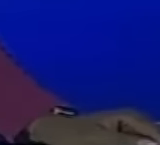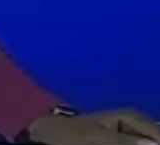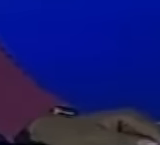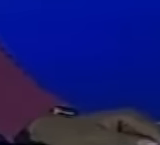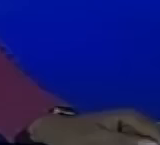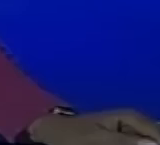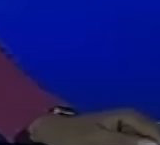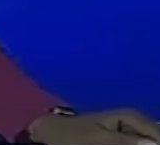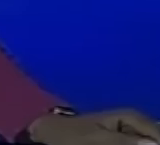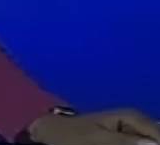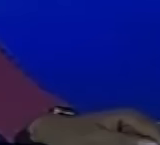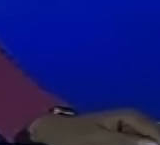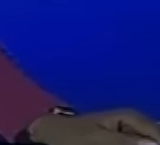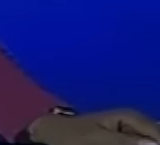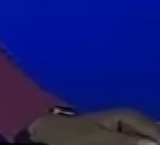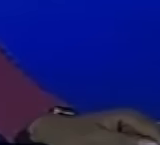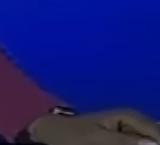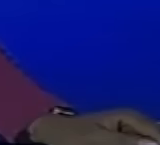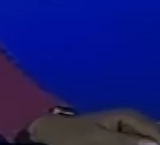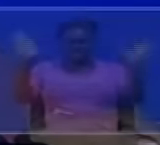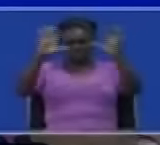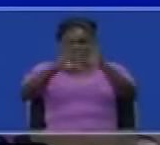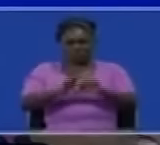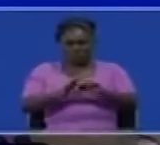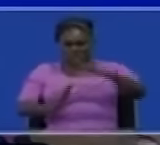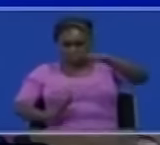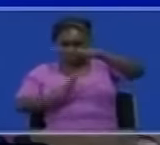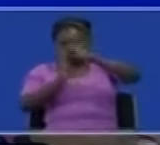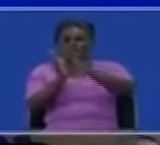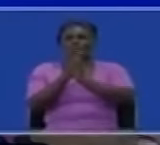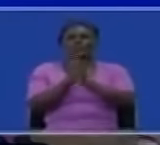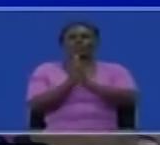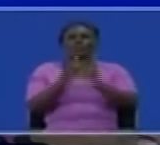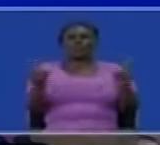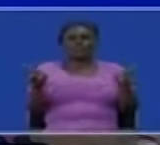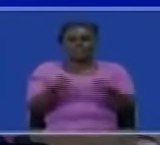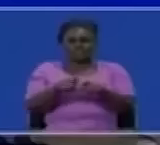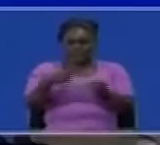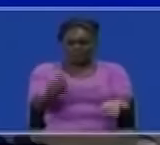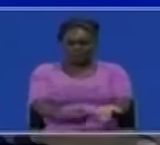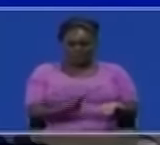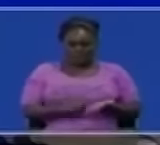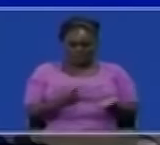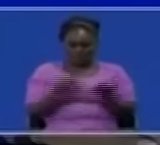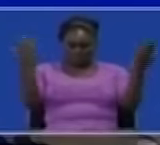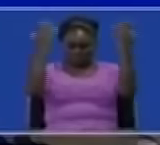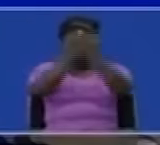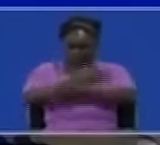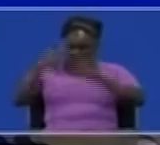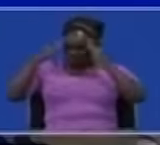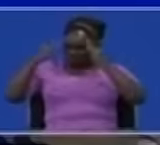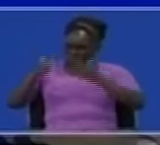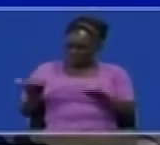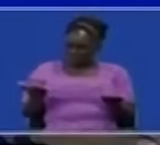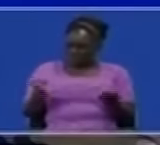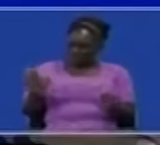A very good evening to you. Thank you very much for joining us. Those are our top stories, but also in our discussion tonight, we will be focusing on this